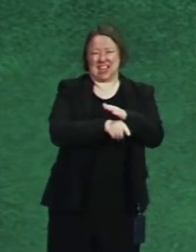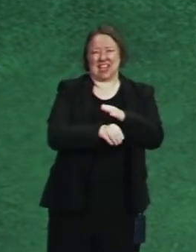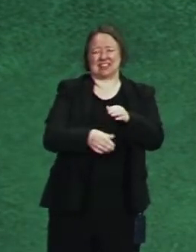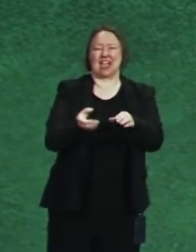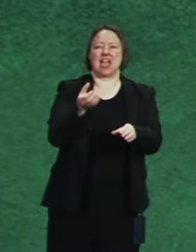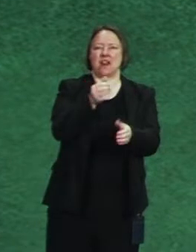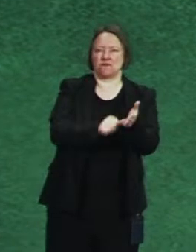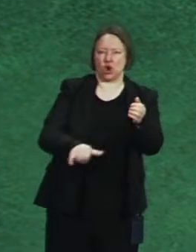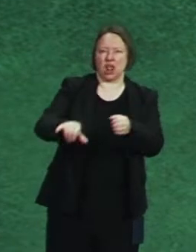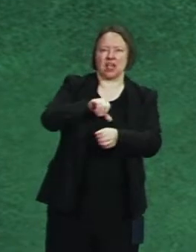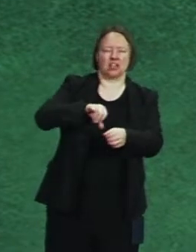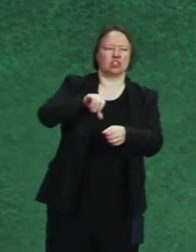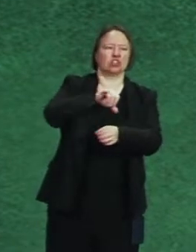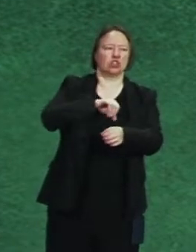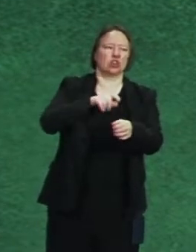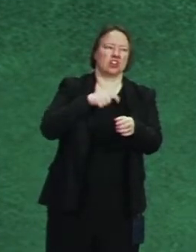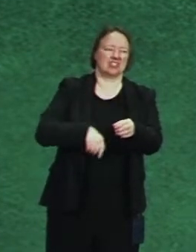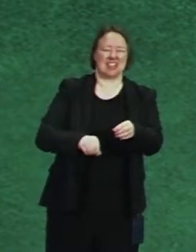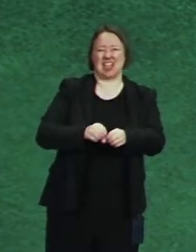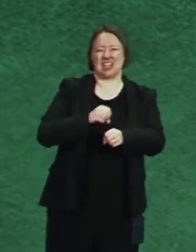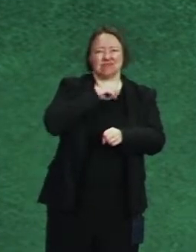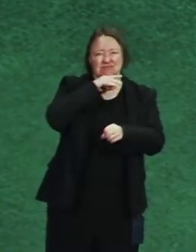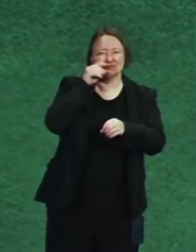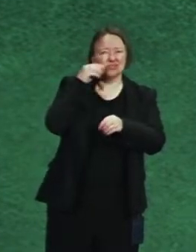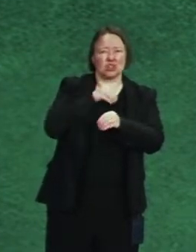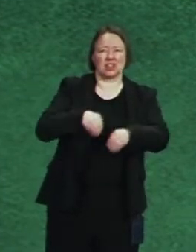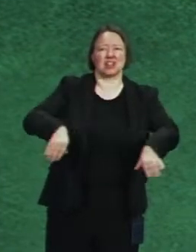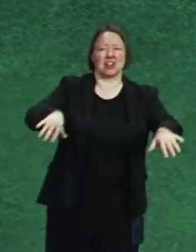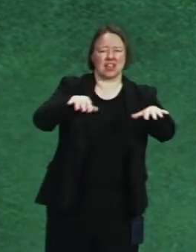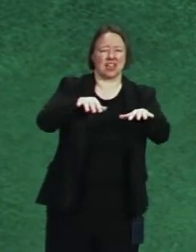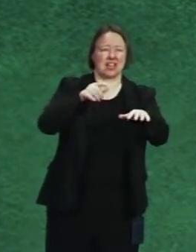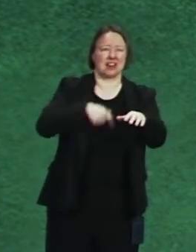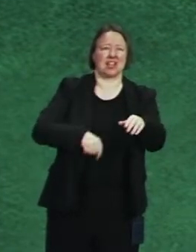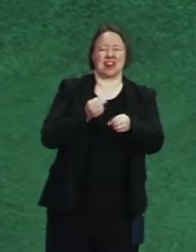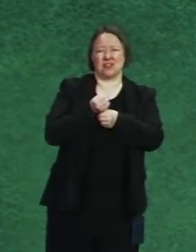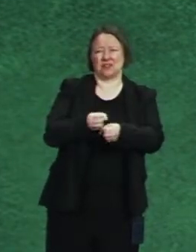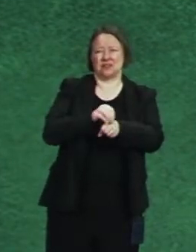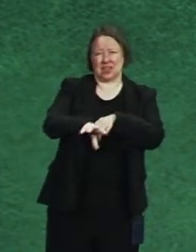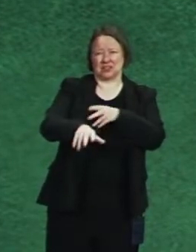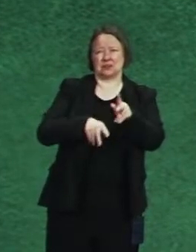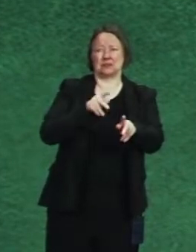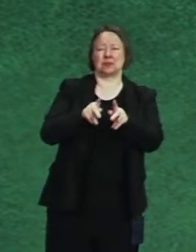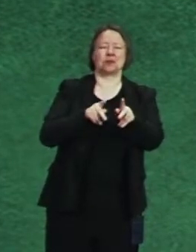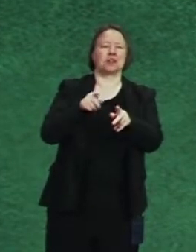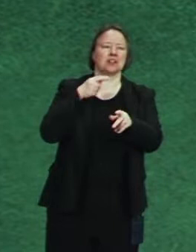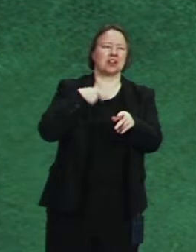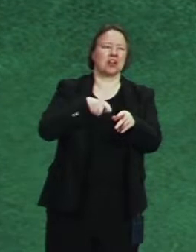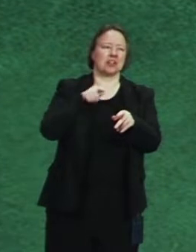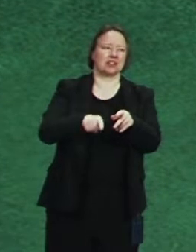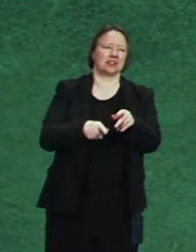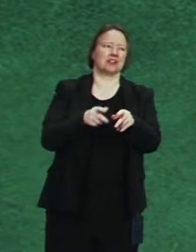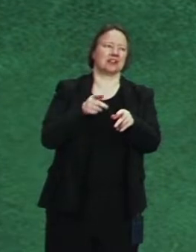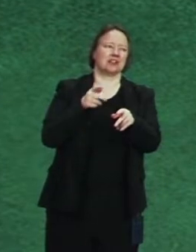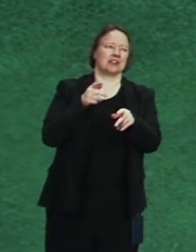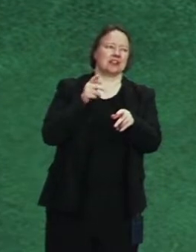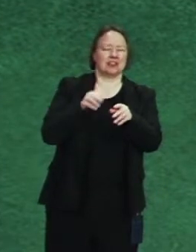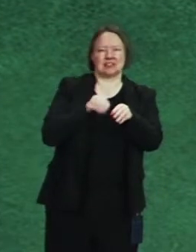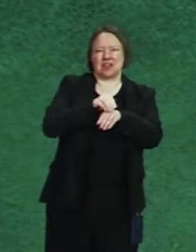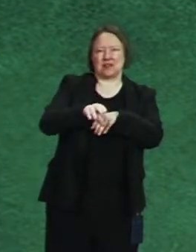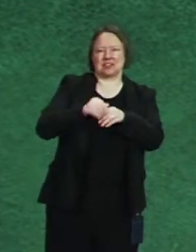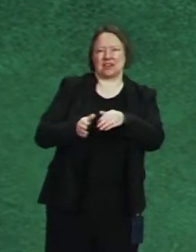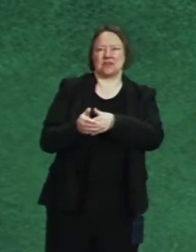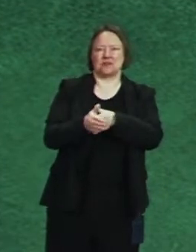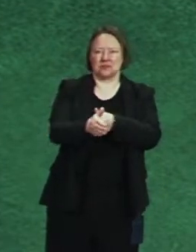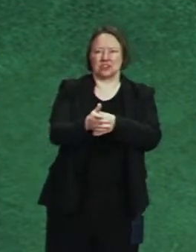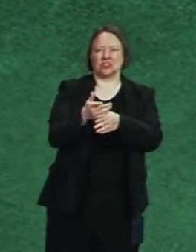expansion of agricultural land, and an easy disposal of agricultural waste into water bodies. Fed aquaculture diminishes water quality with fish